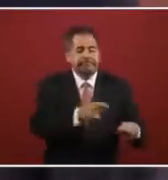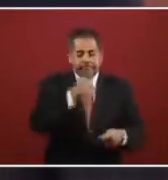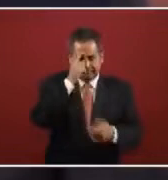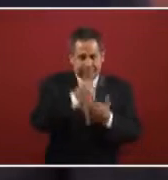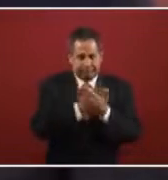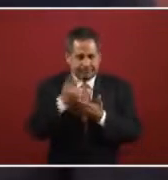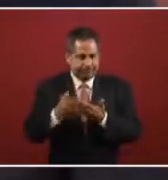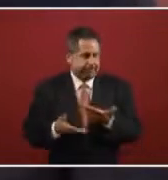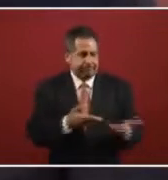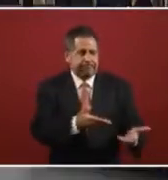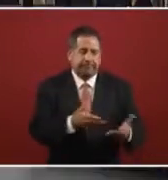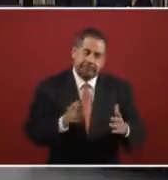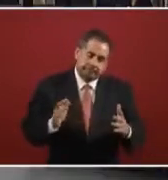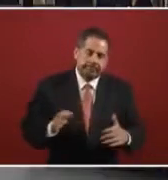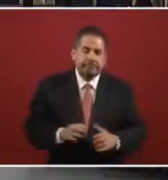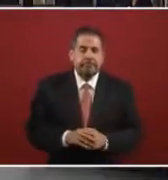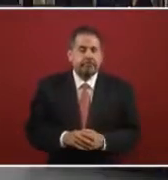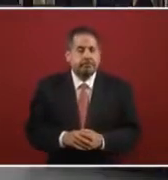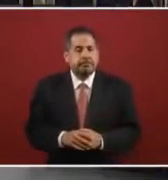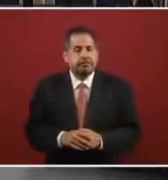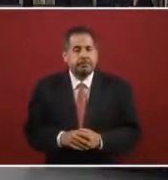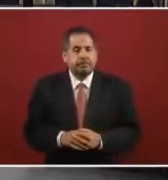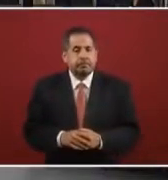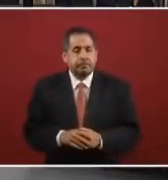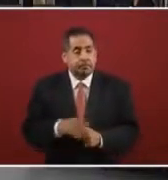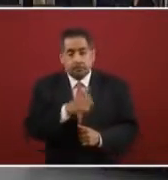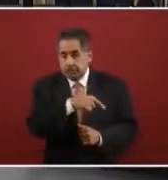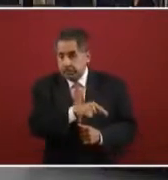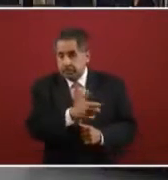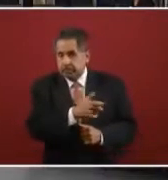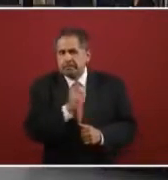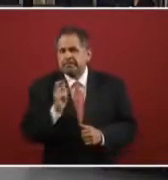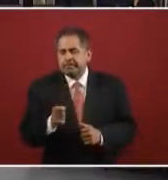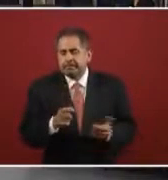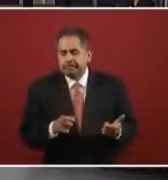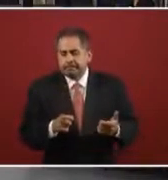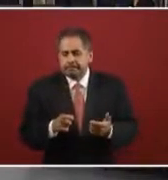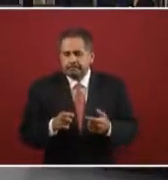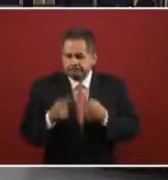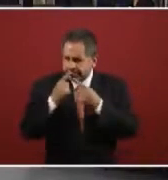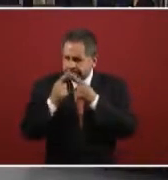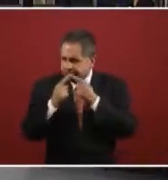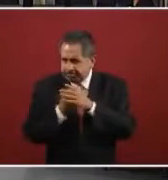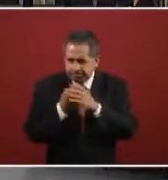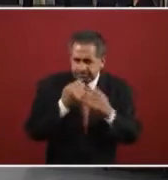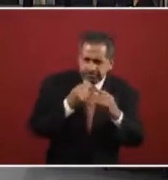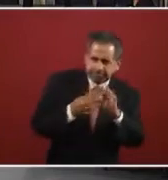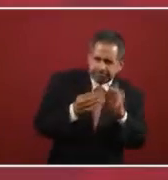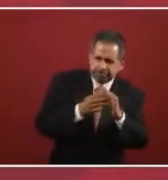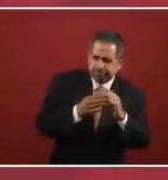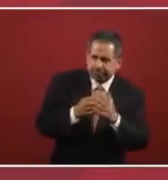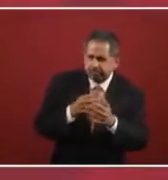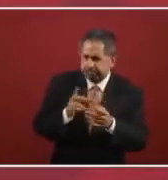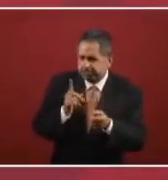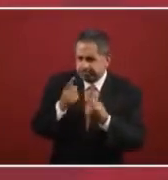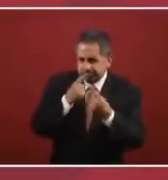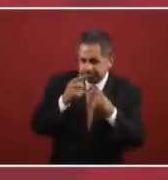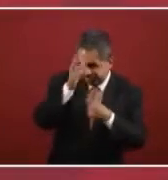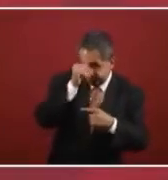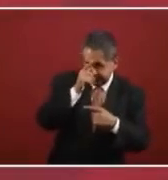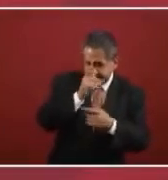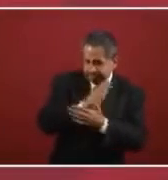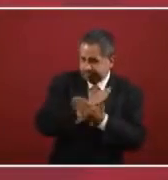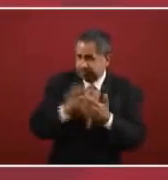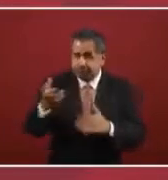de presupuestos. regarding the budget. Entonces, hicieron So what they did su was lobby, sus gestiones, their y sacaron